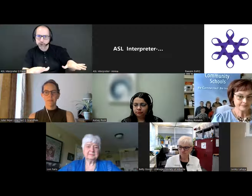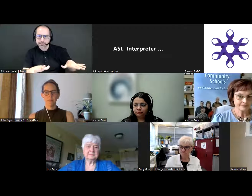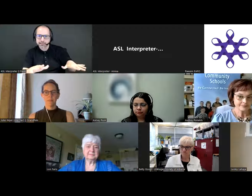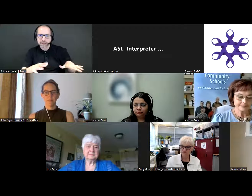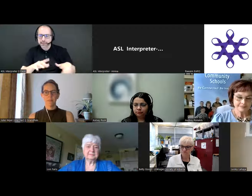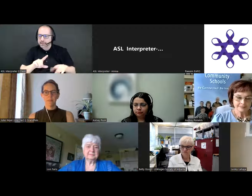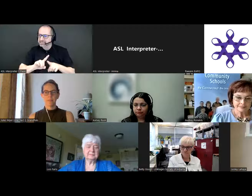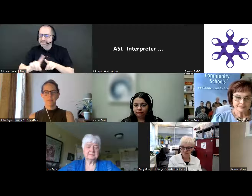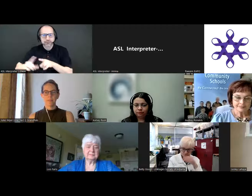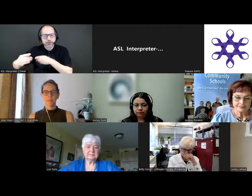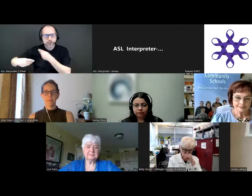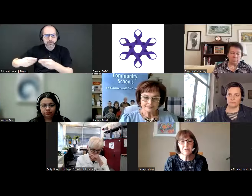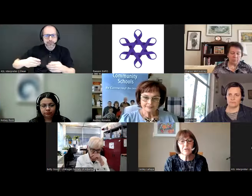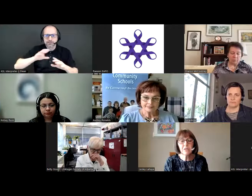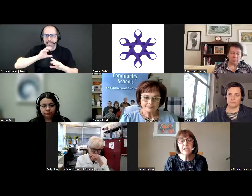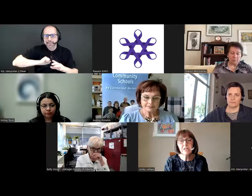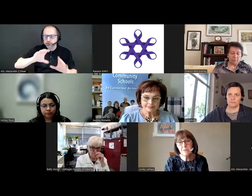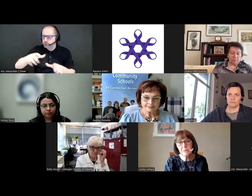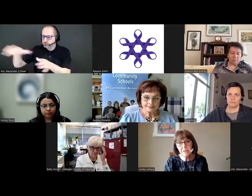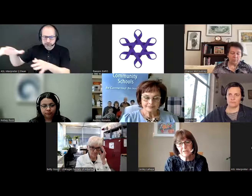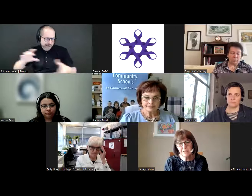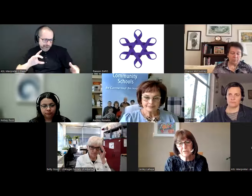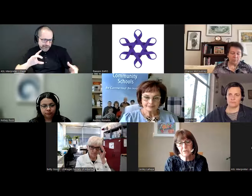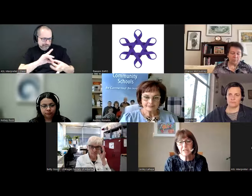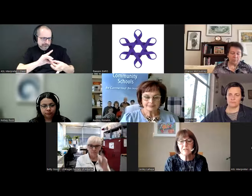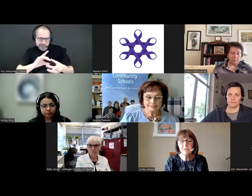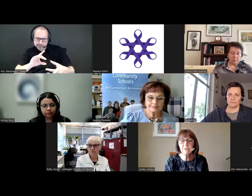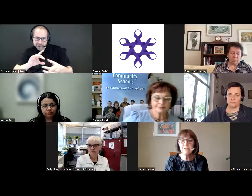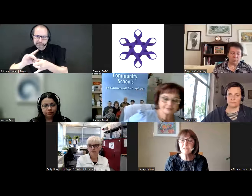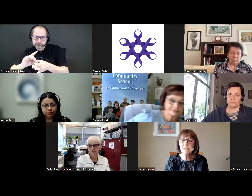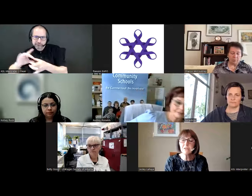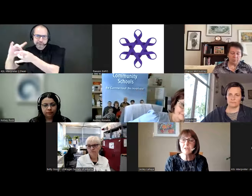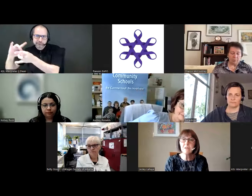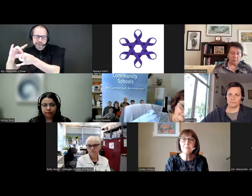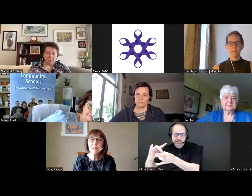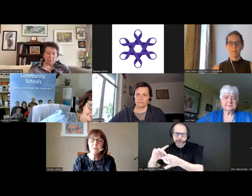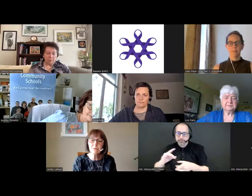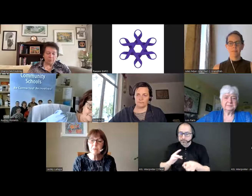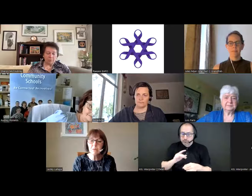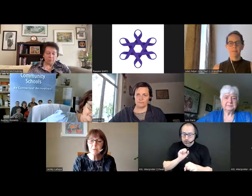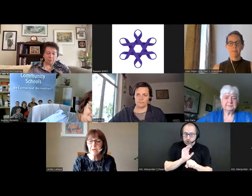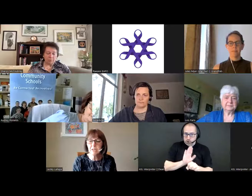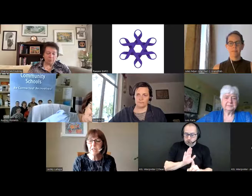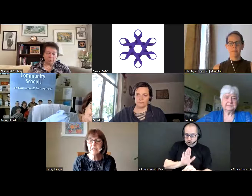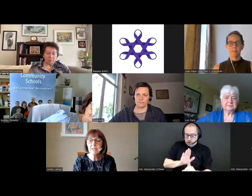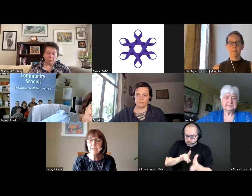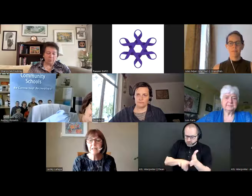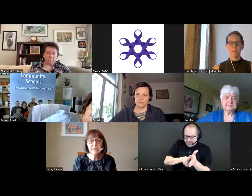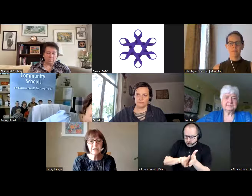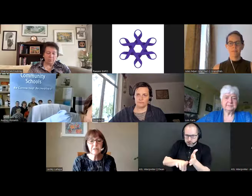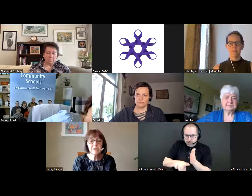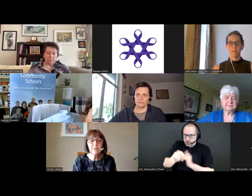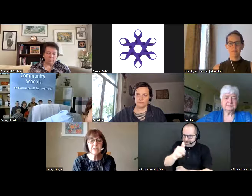communities. Through this work, she contributed to 10 years of research on the Meadows School Project,